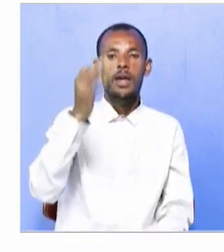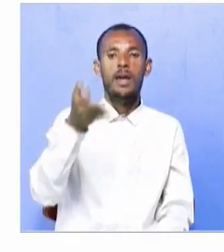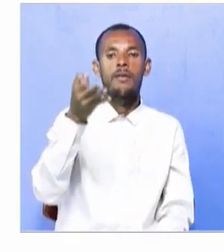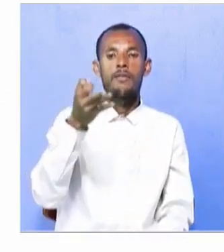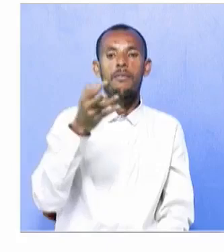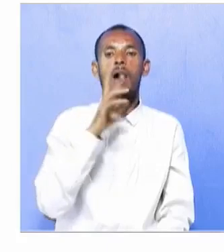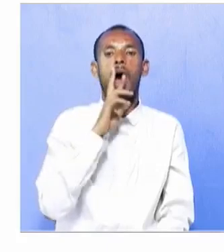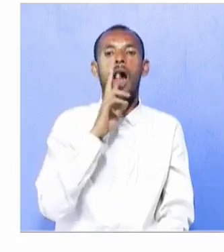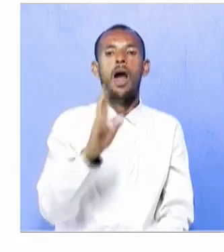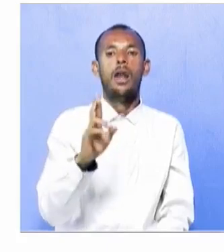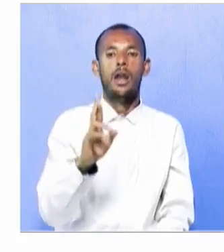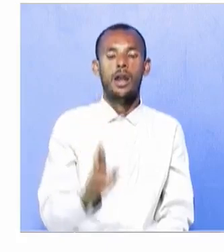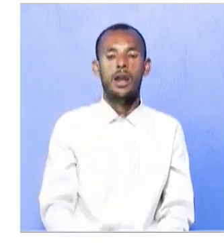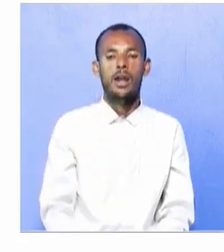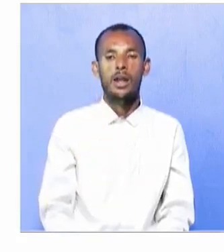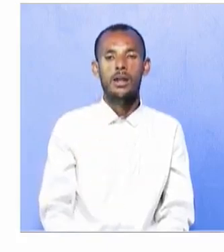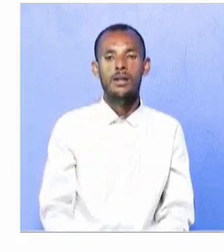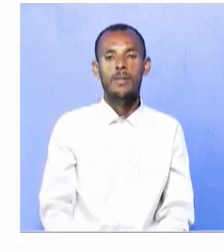are